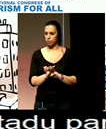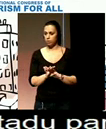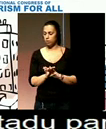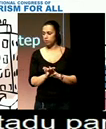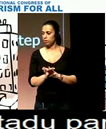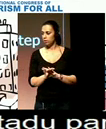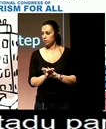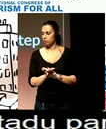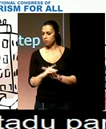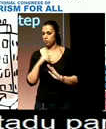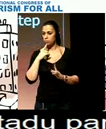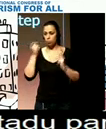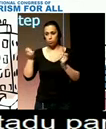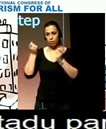tourists.